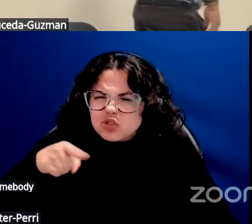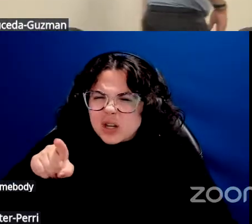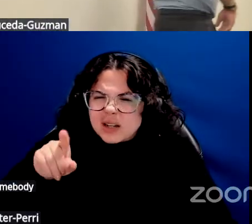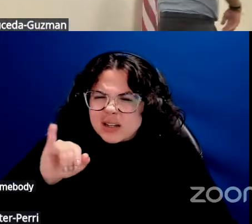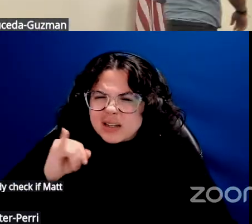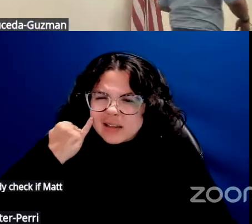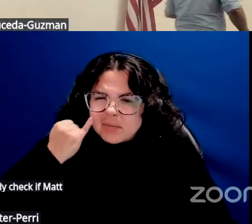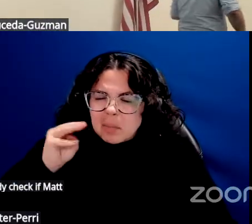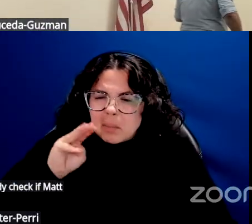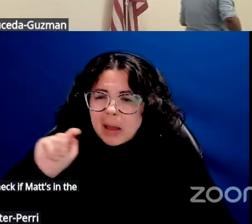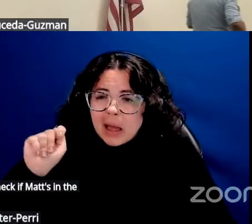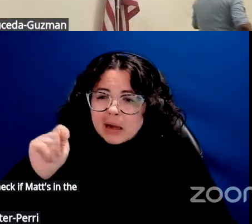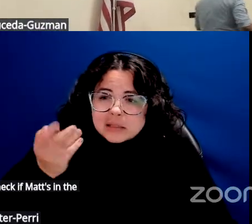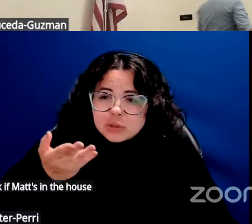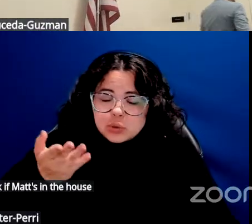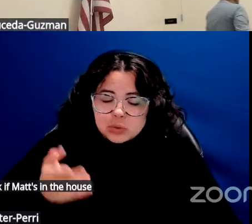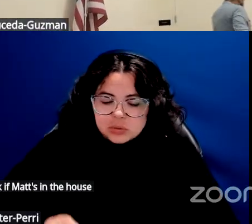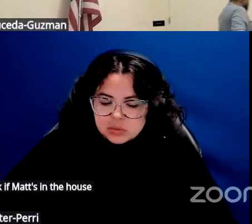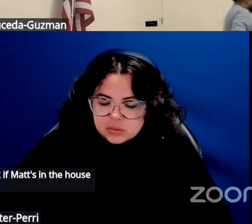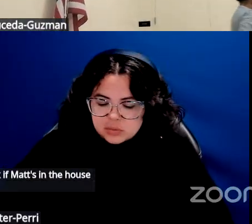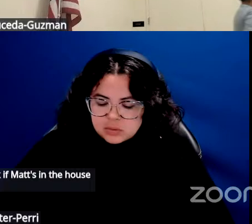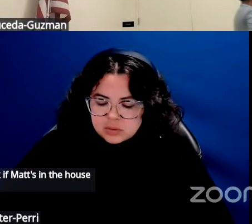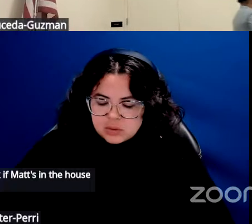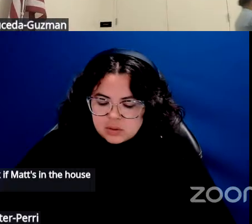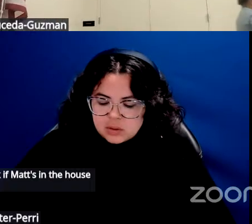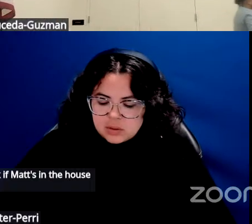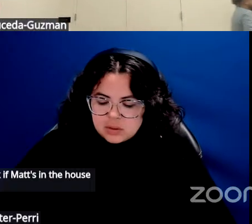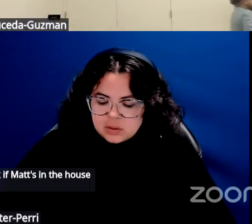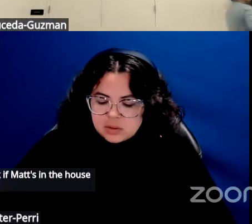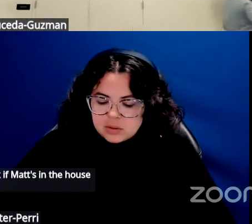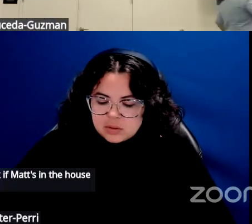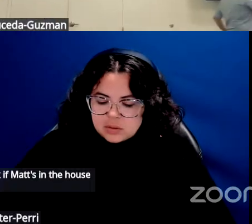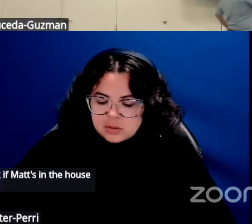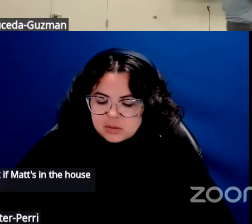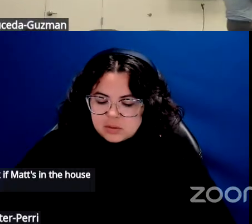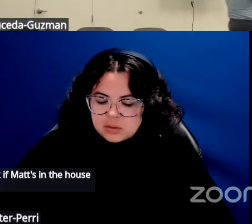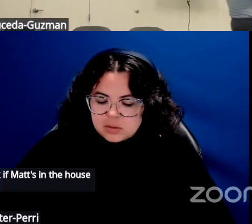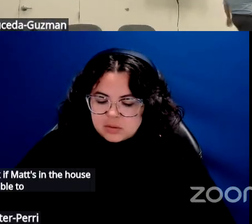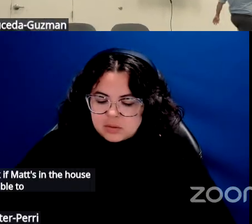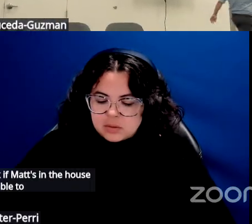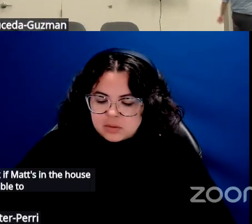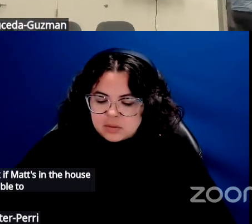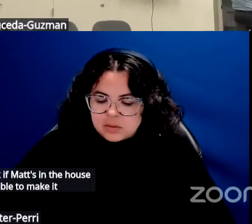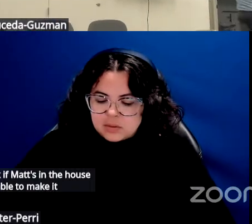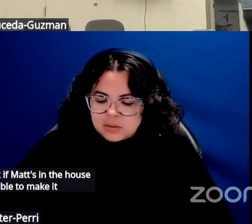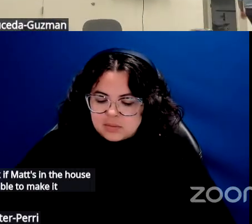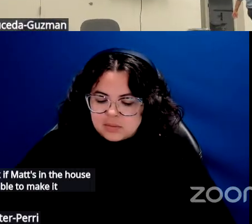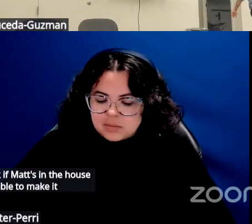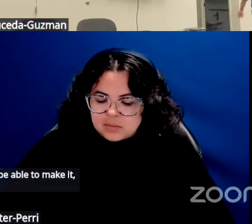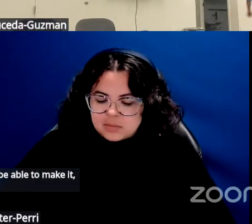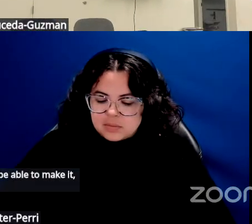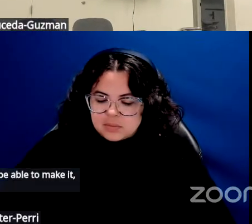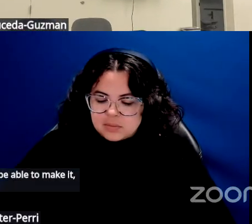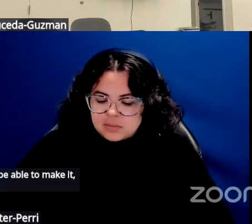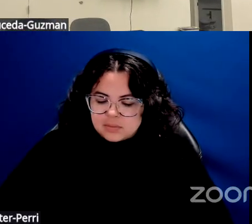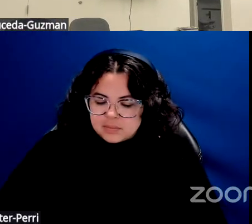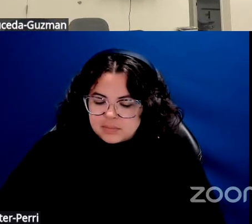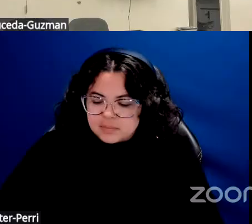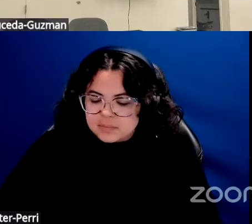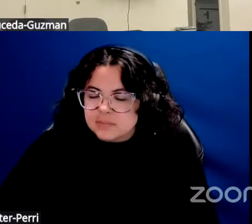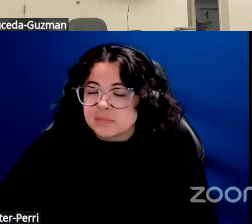in the house? Because he said there was a likelihood he won't be able to make it, unfortunately. But he